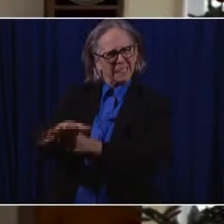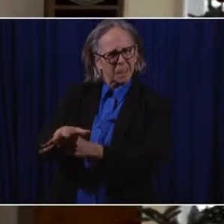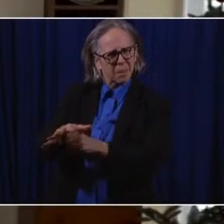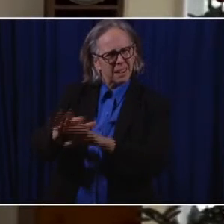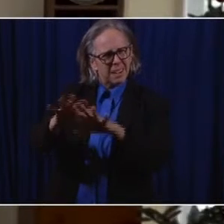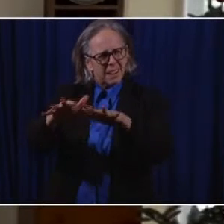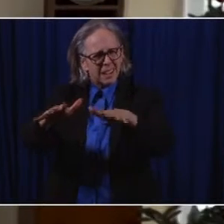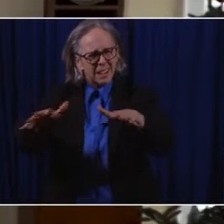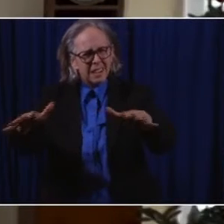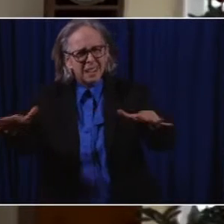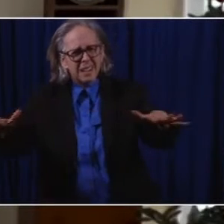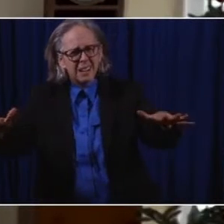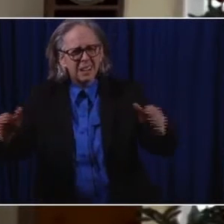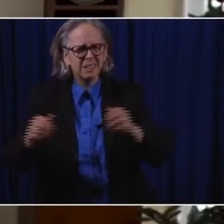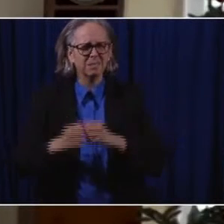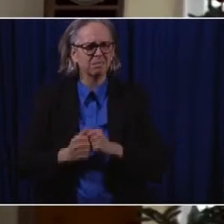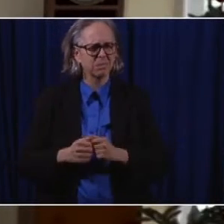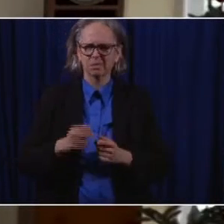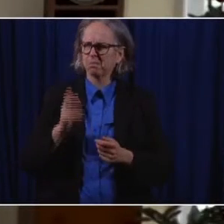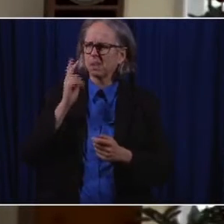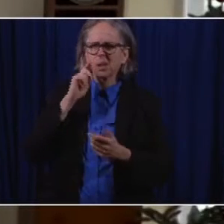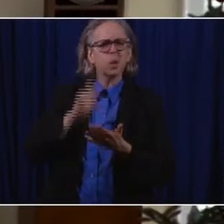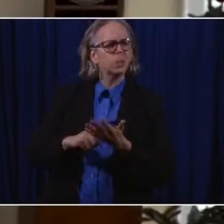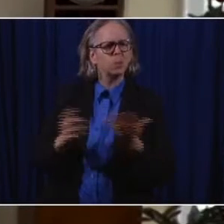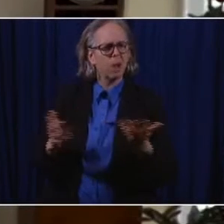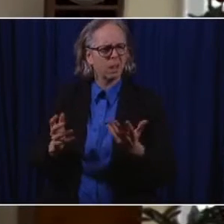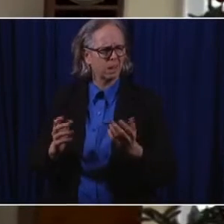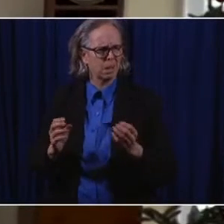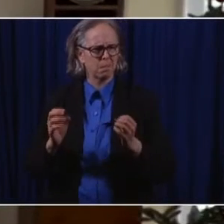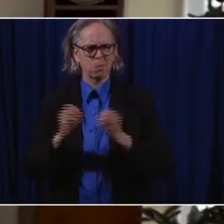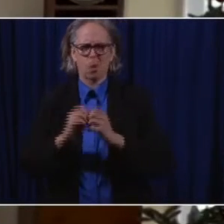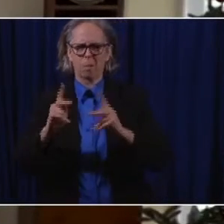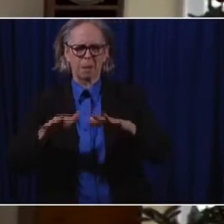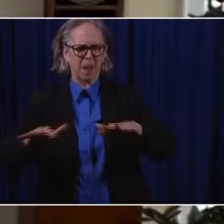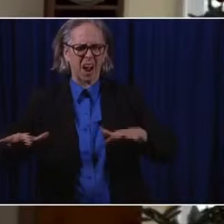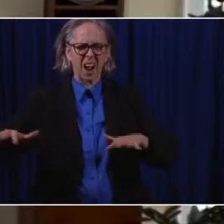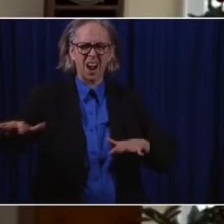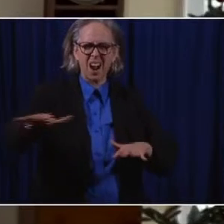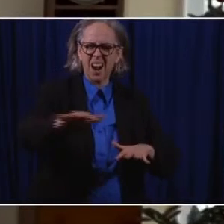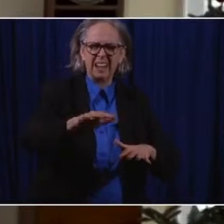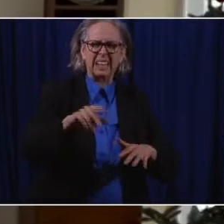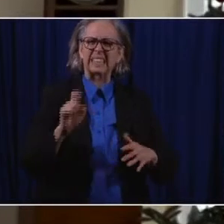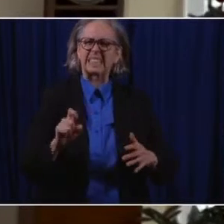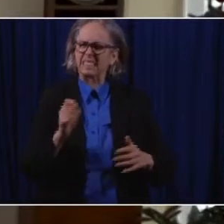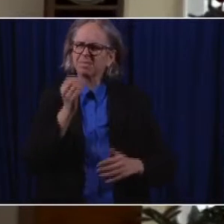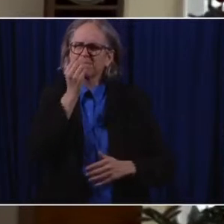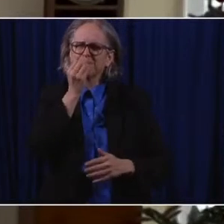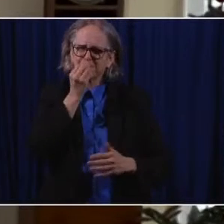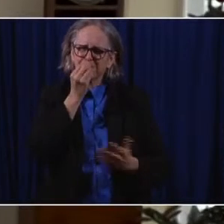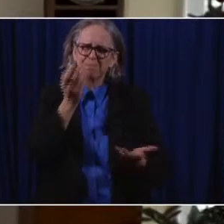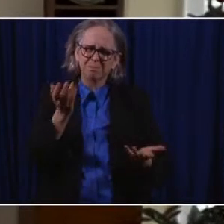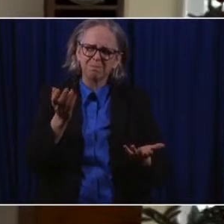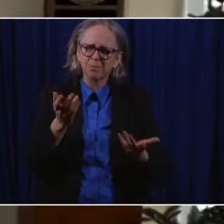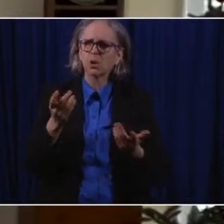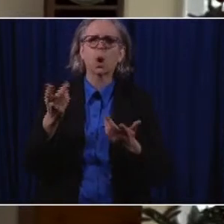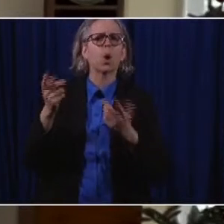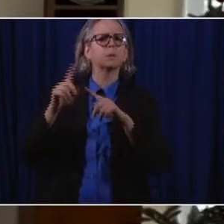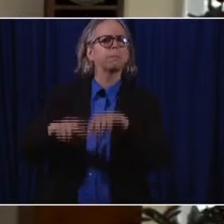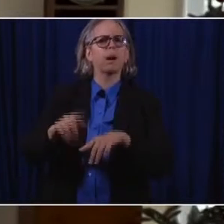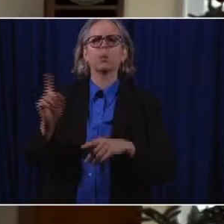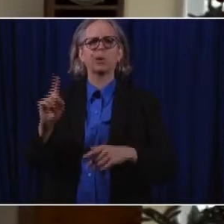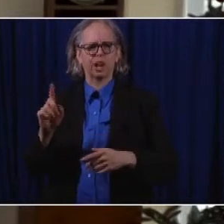turning to food banks. My wife Fran is here. I'm going to switch over to Fran. She's going to tell you a little bit about